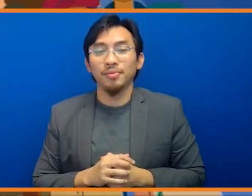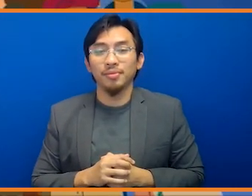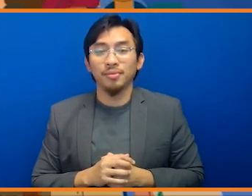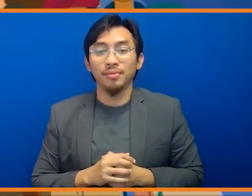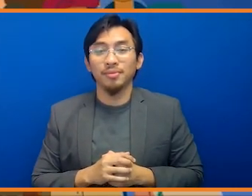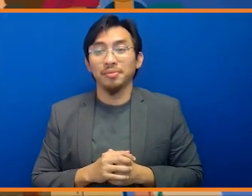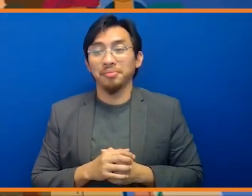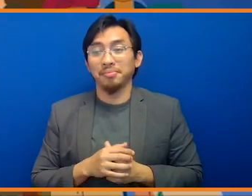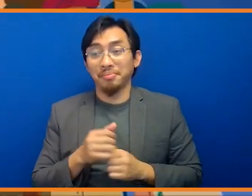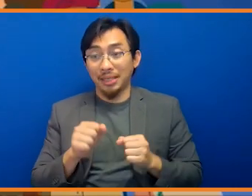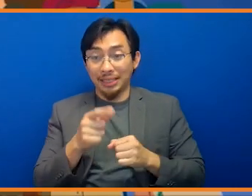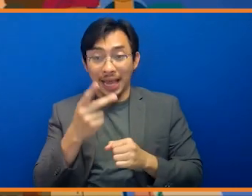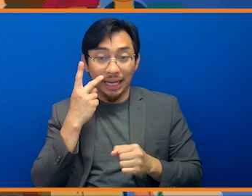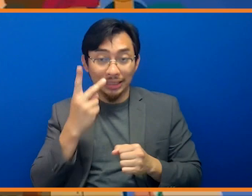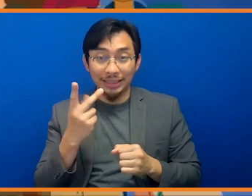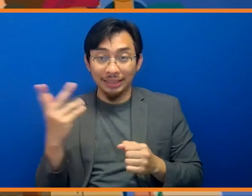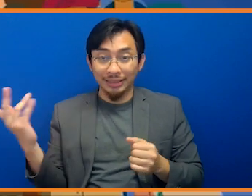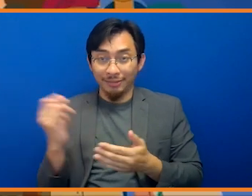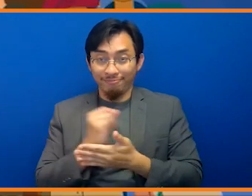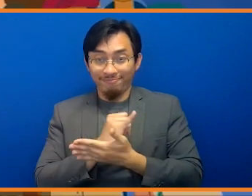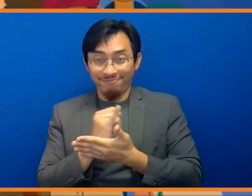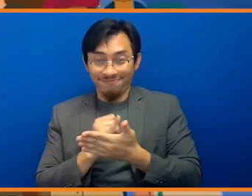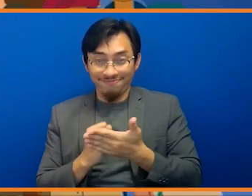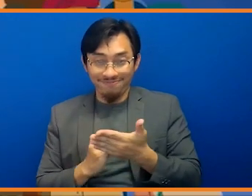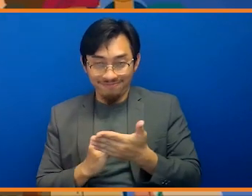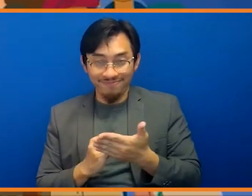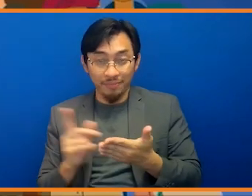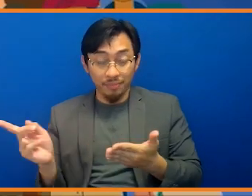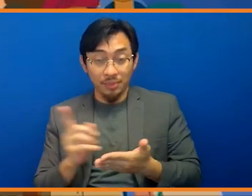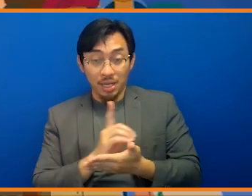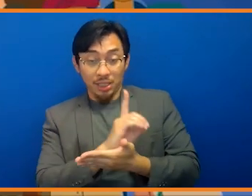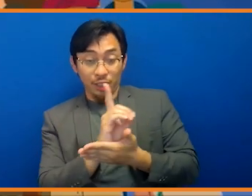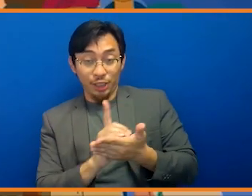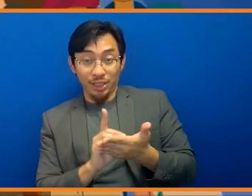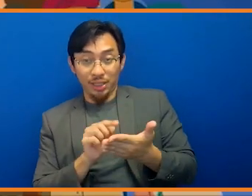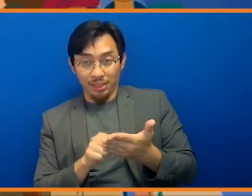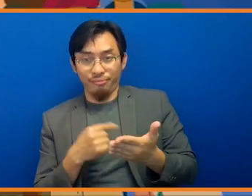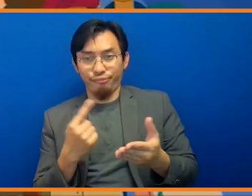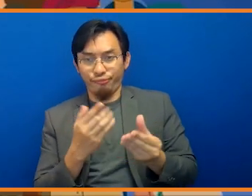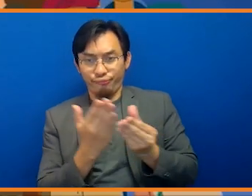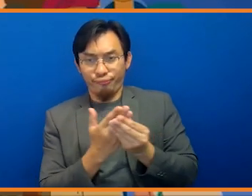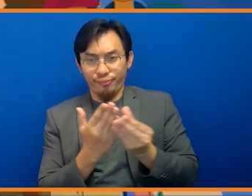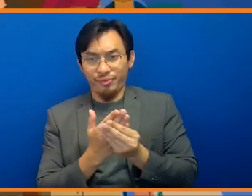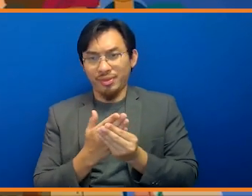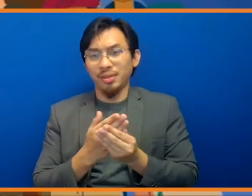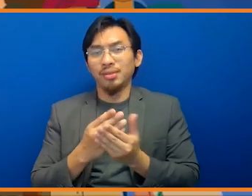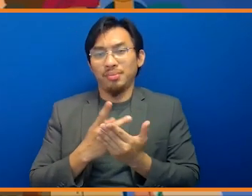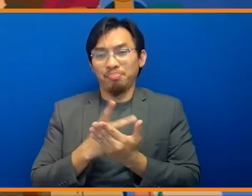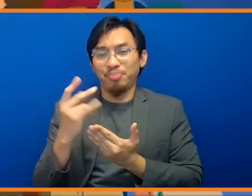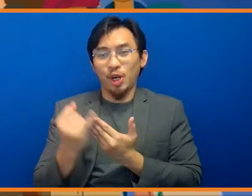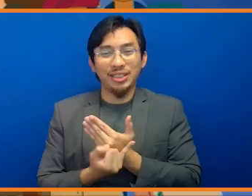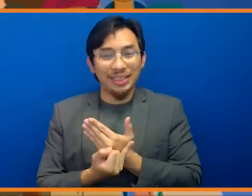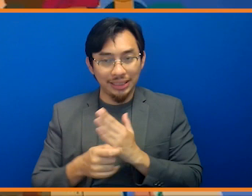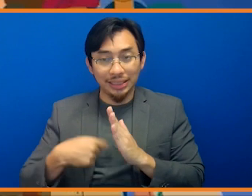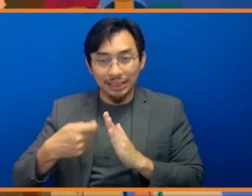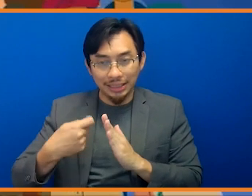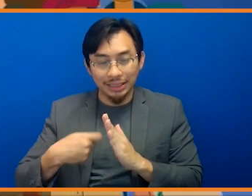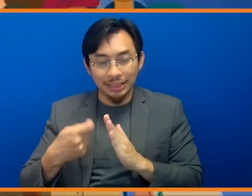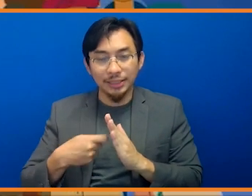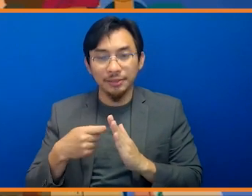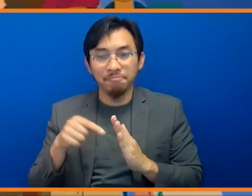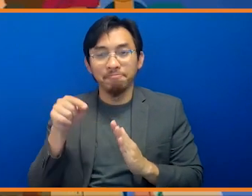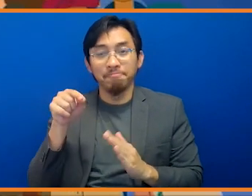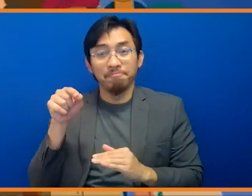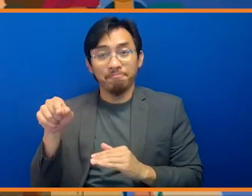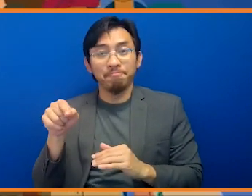You can see the design, whole design of our archiving project in